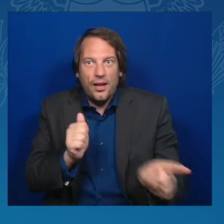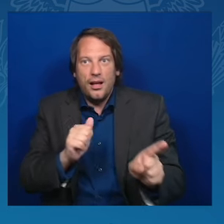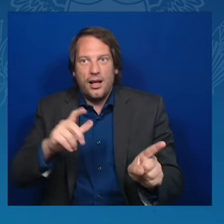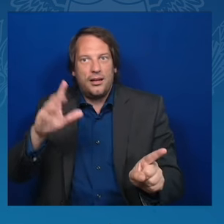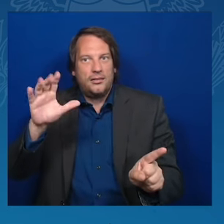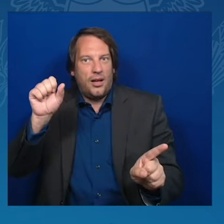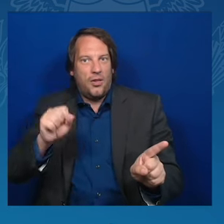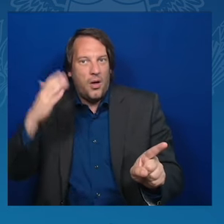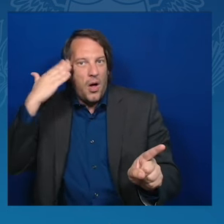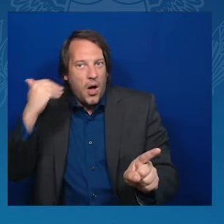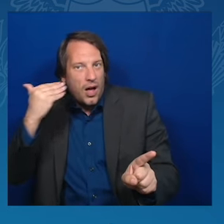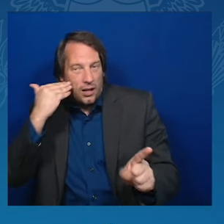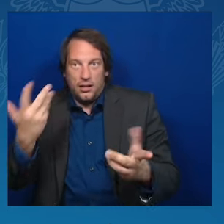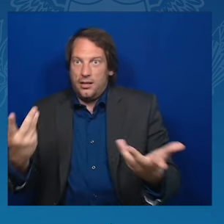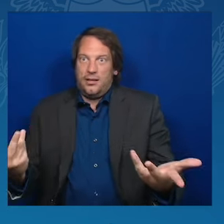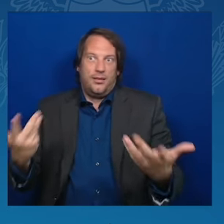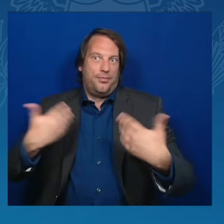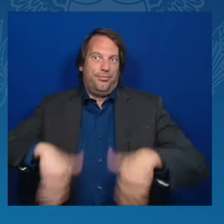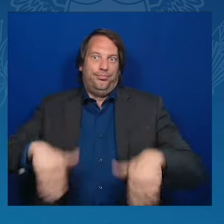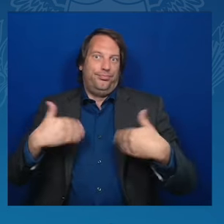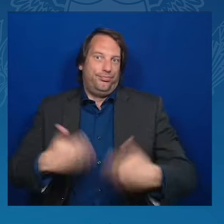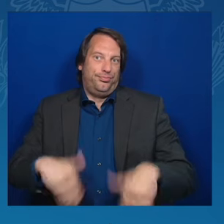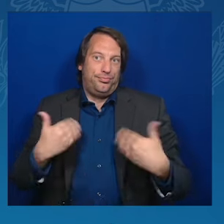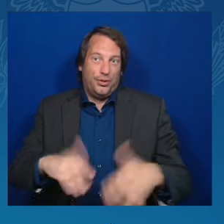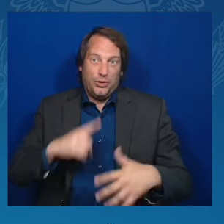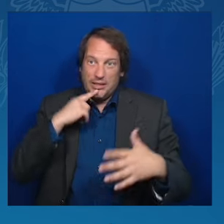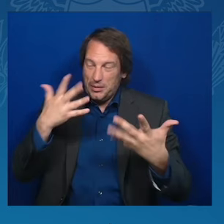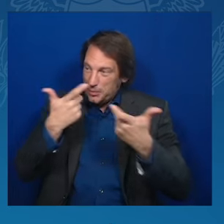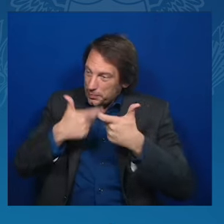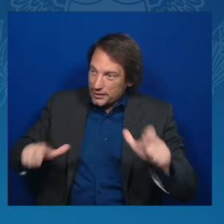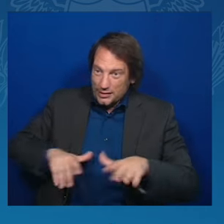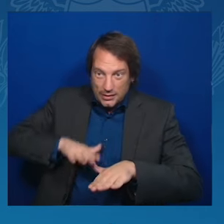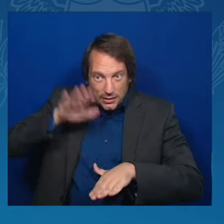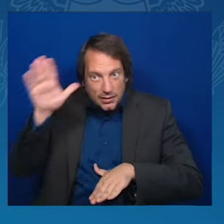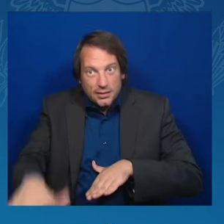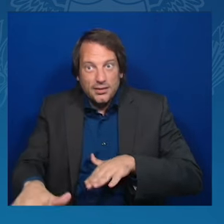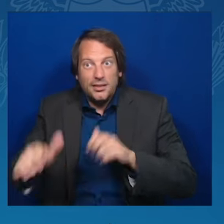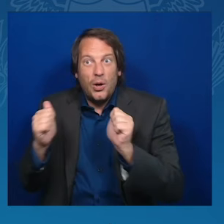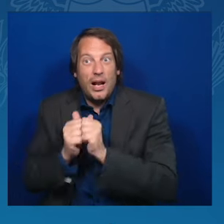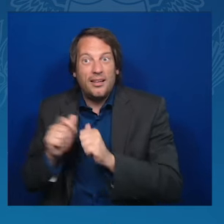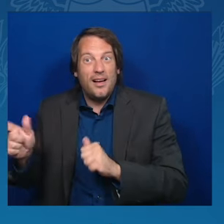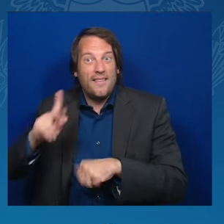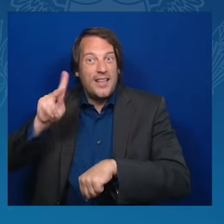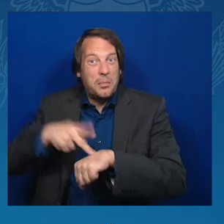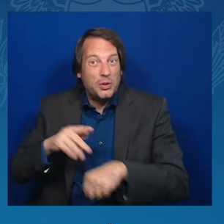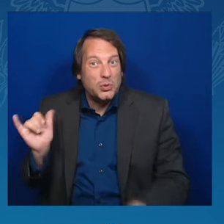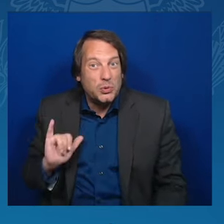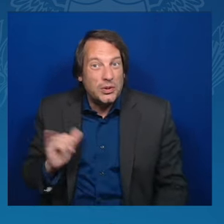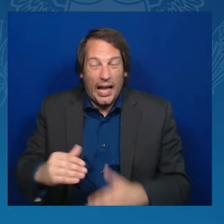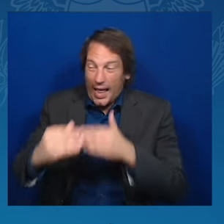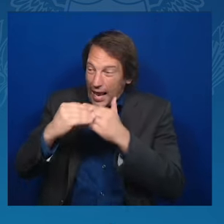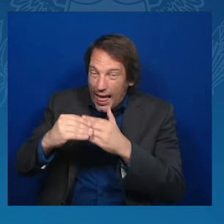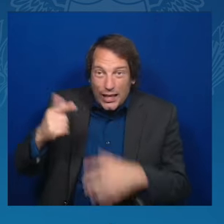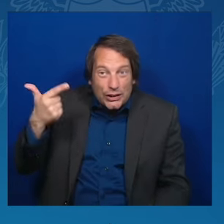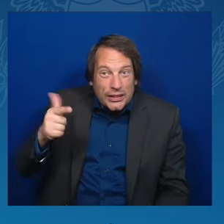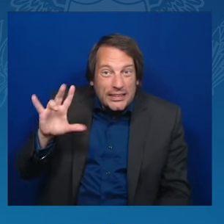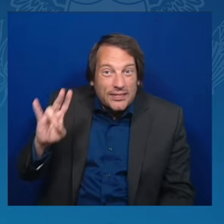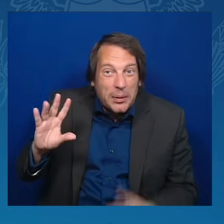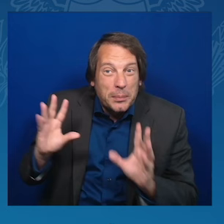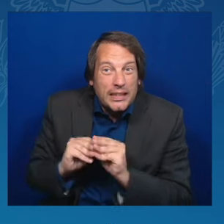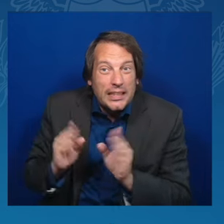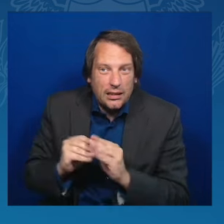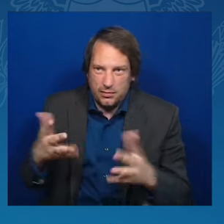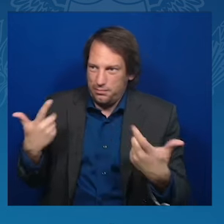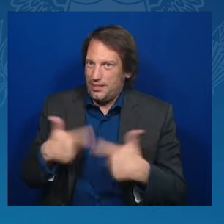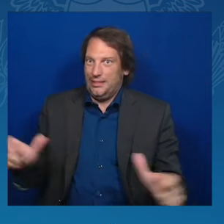with the Philippines. We're leading the G7 in meeting the fundamental challenges of our time, from helping Ukrainians defend themselves against Russia's war of